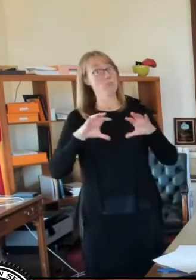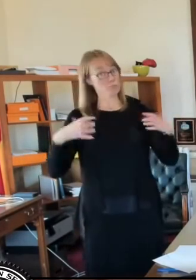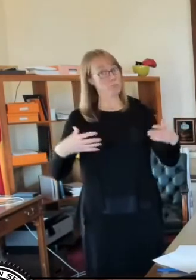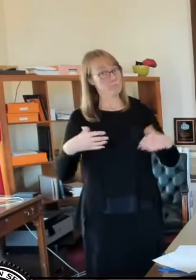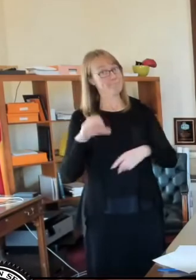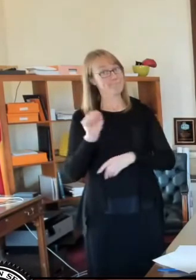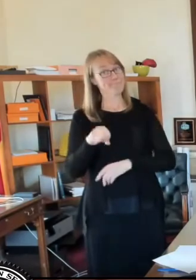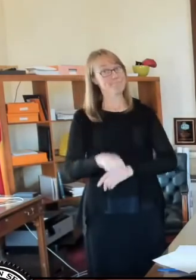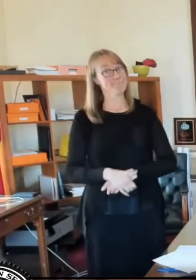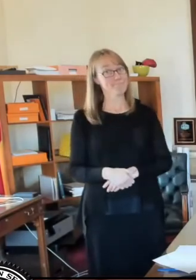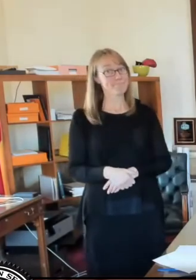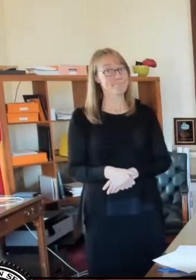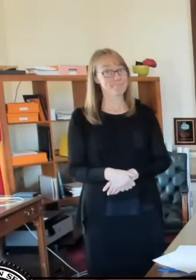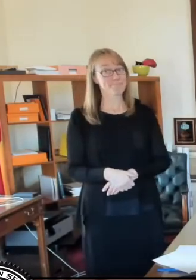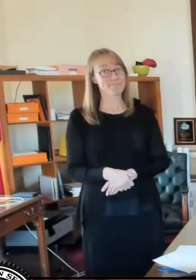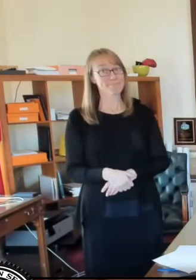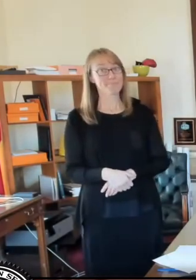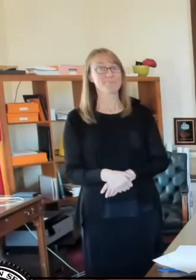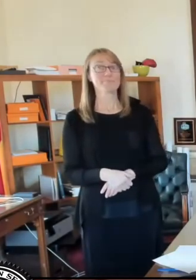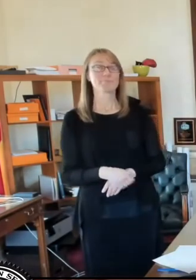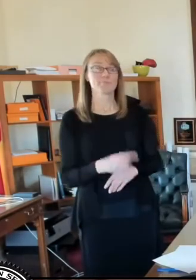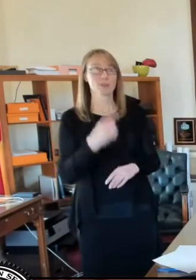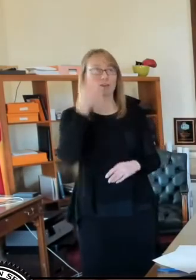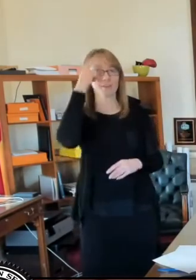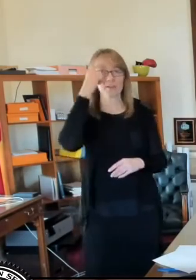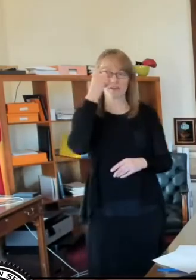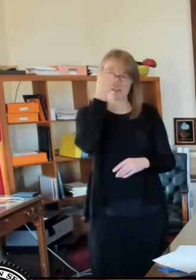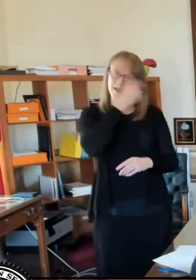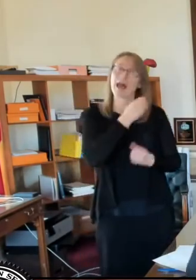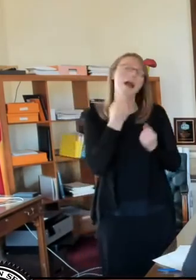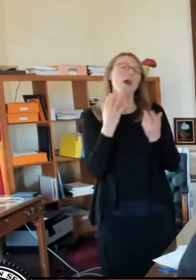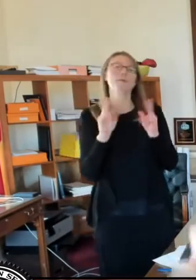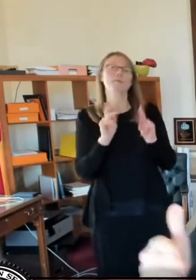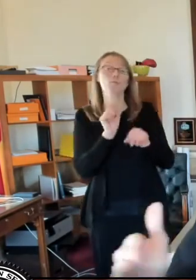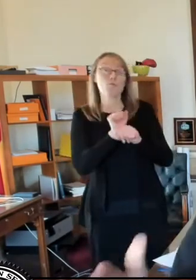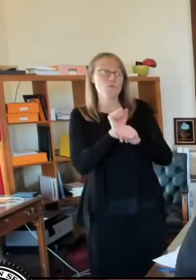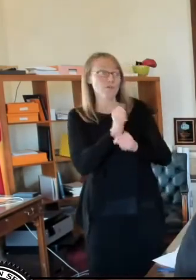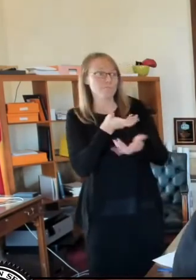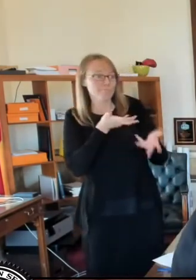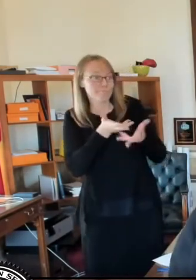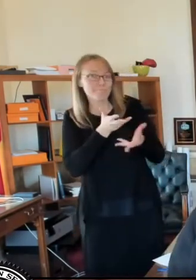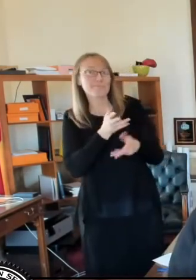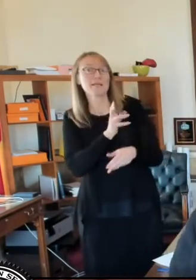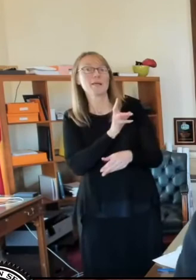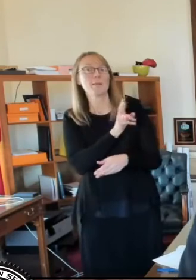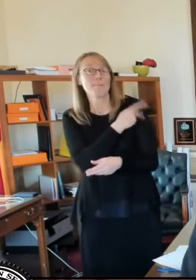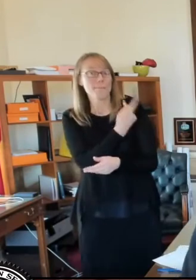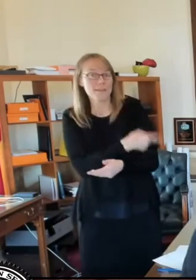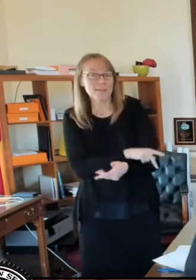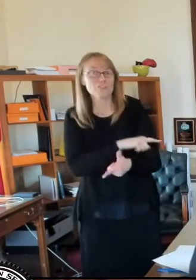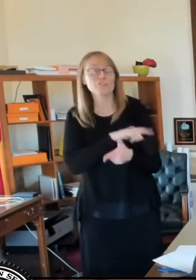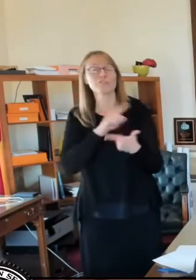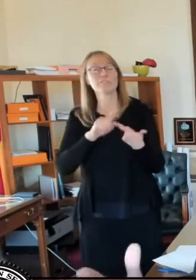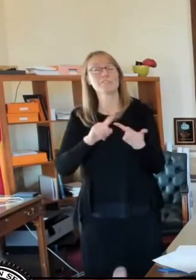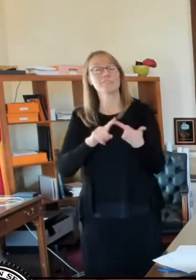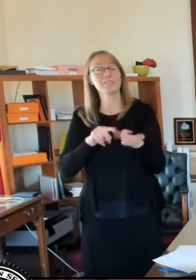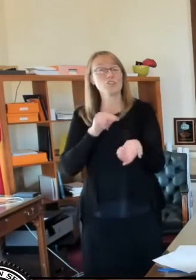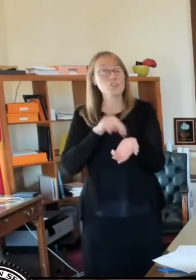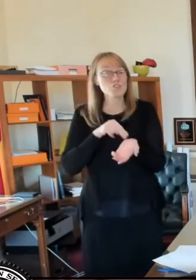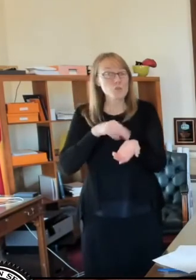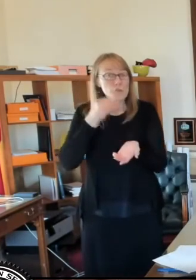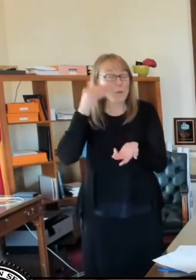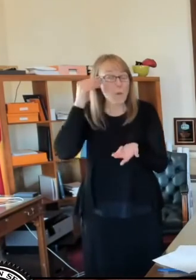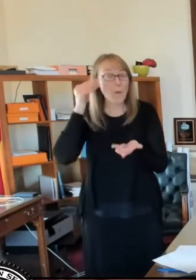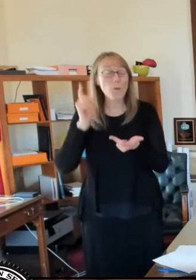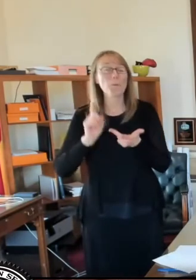consider all the people that are healthcare workers, essential workers, and high-risk populations. That's the three groups will all